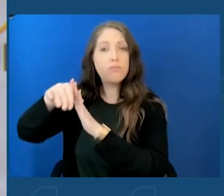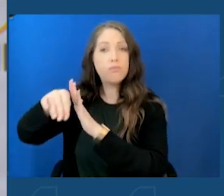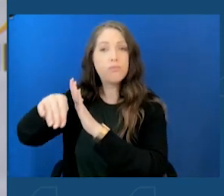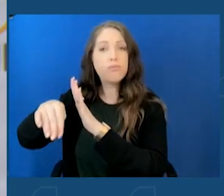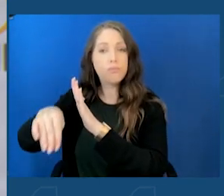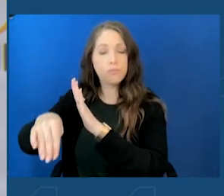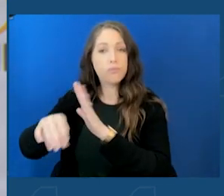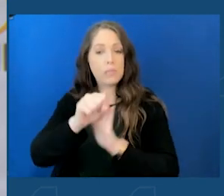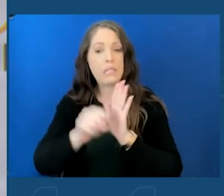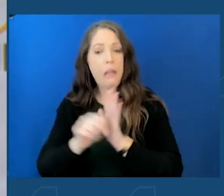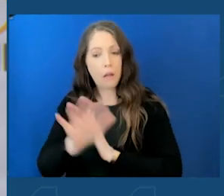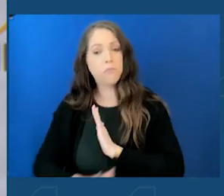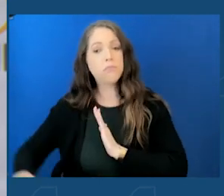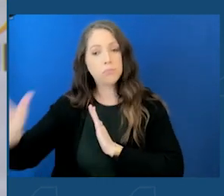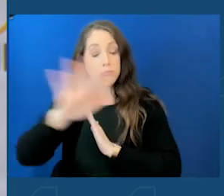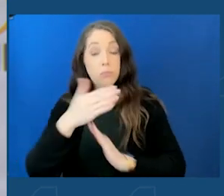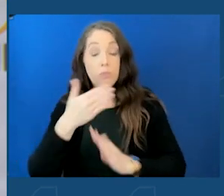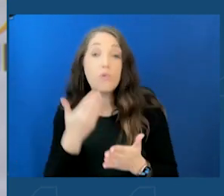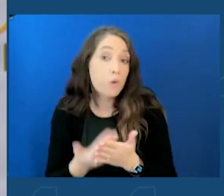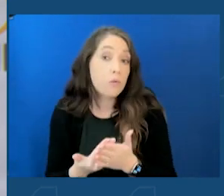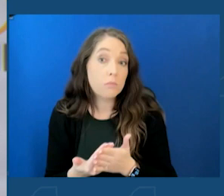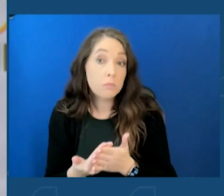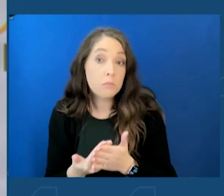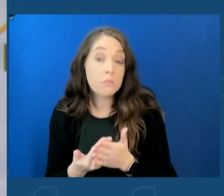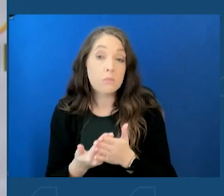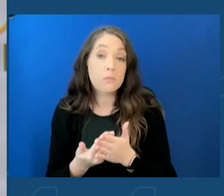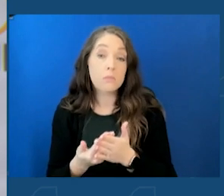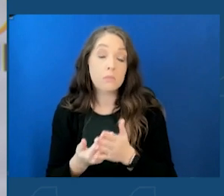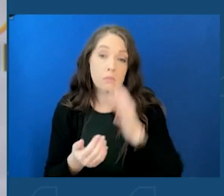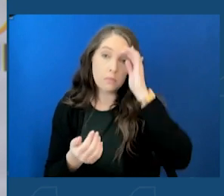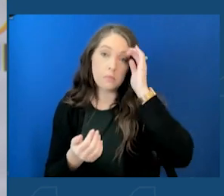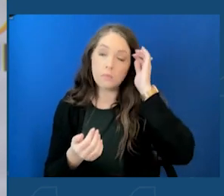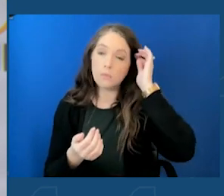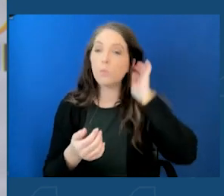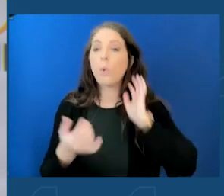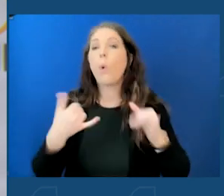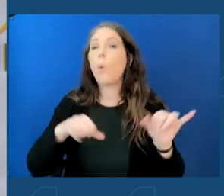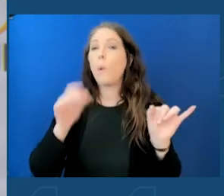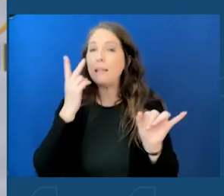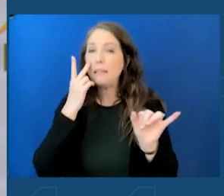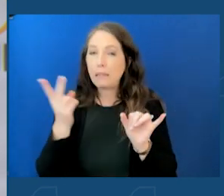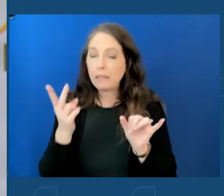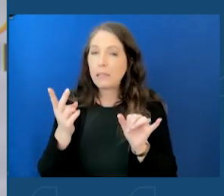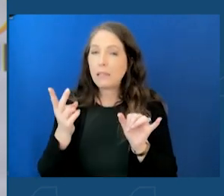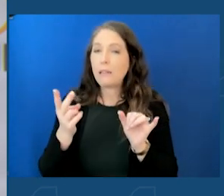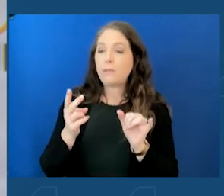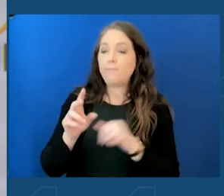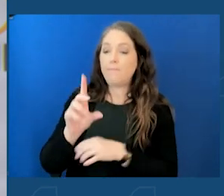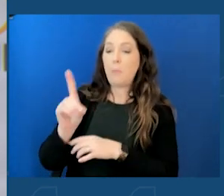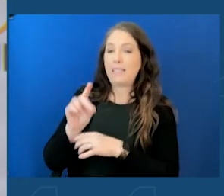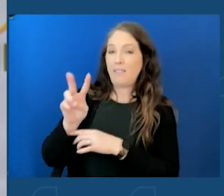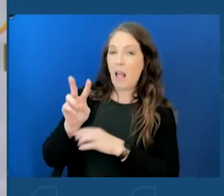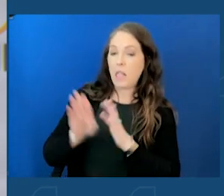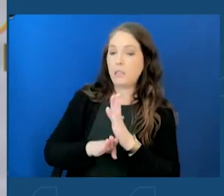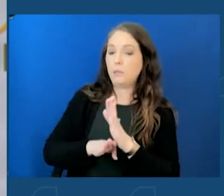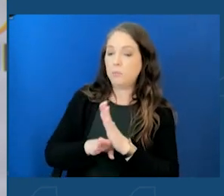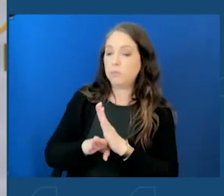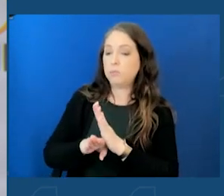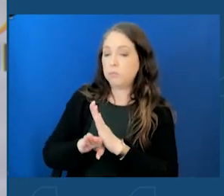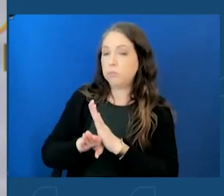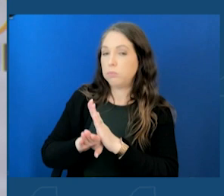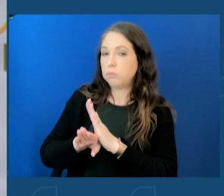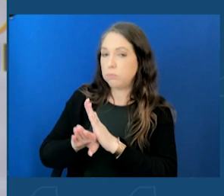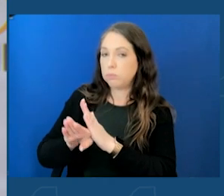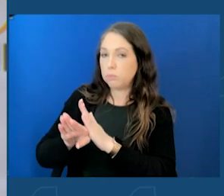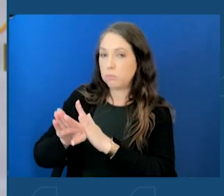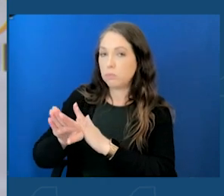good dynamic. And we still see a trend of increasing domestic violence. And so we're going to be